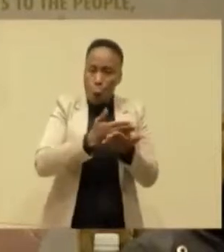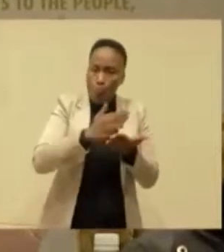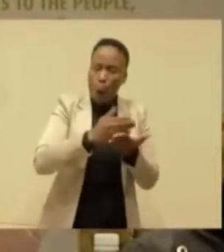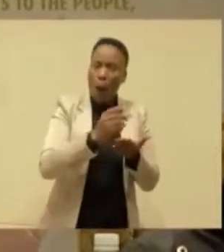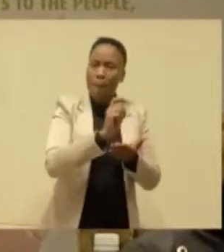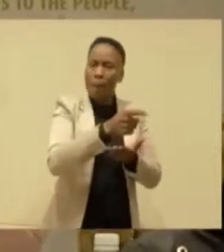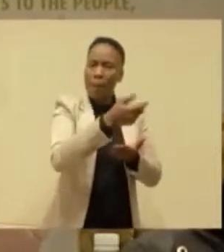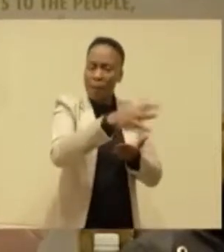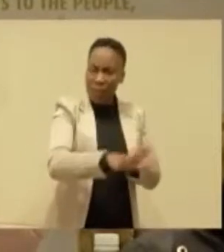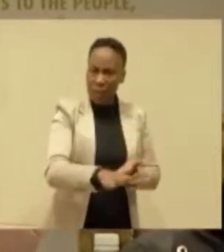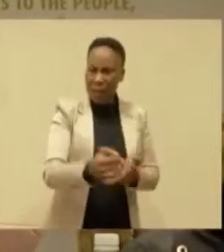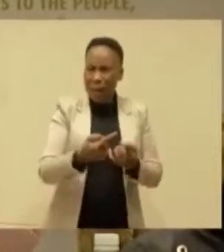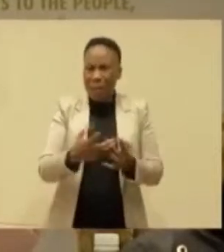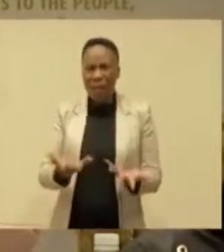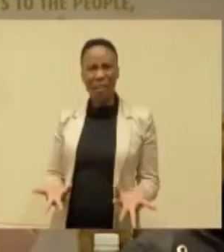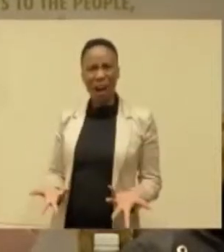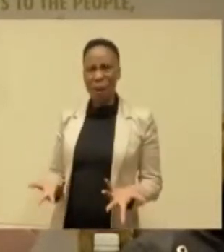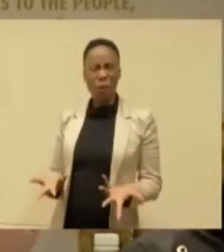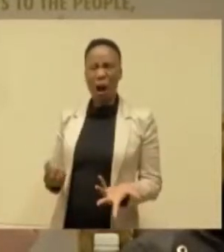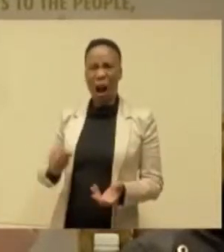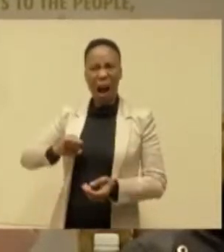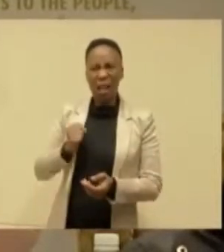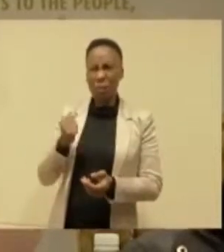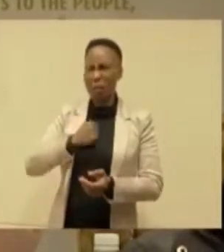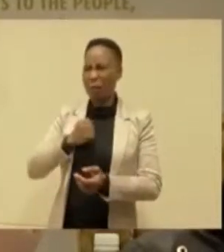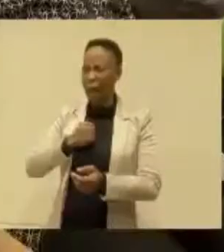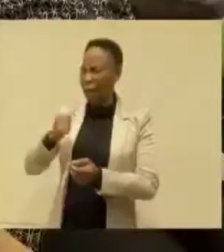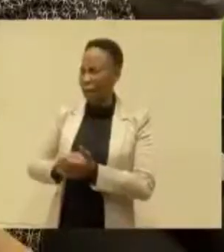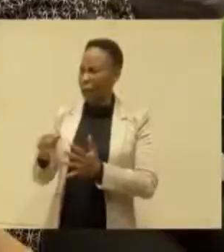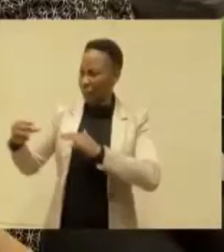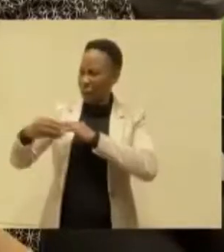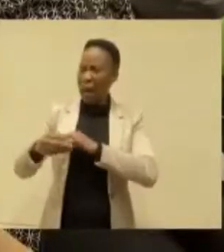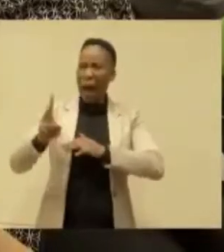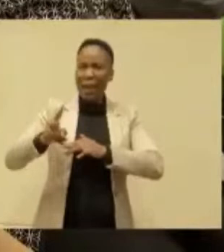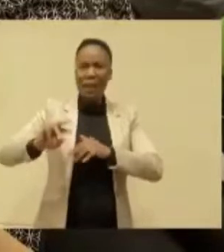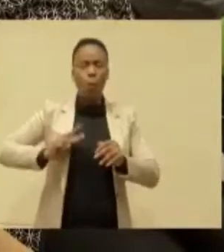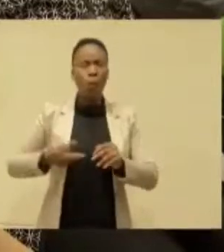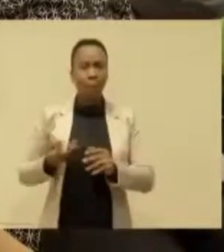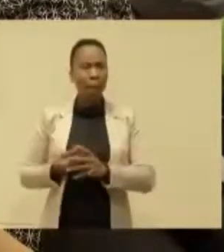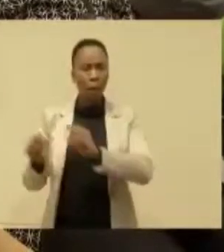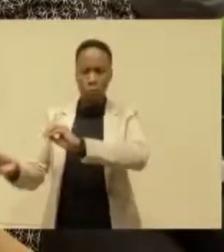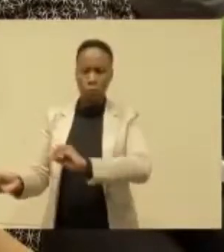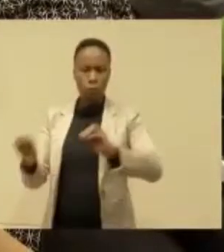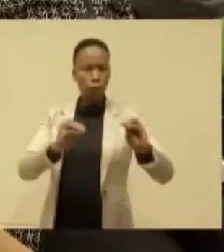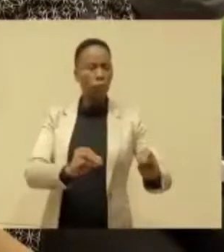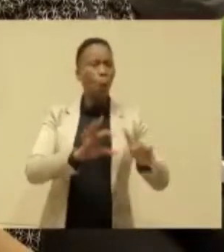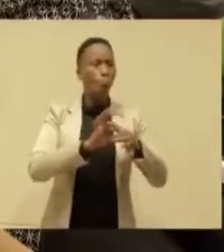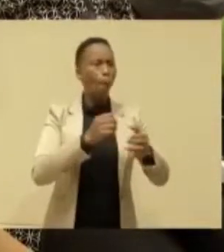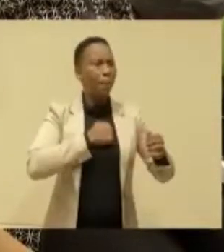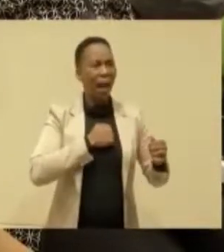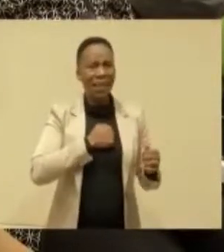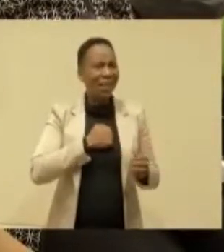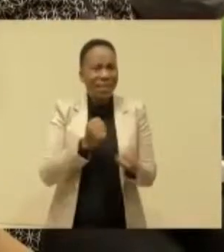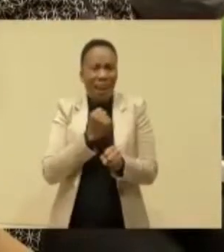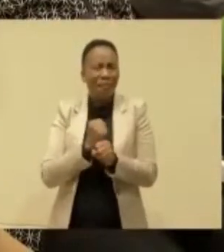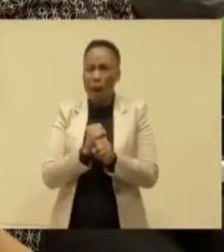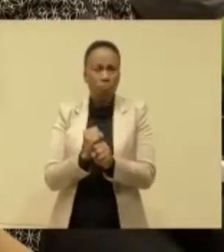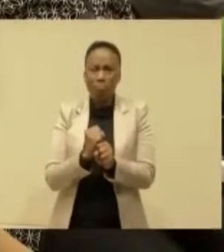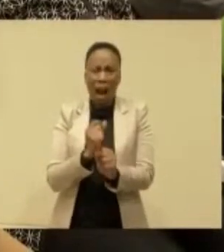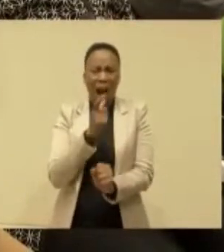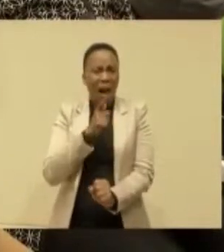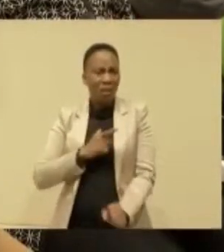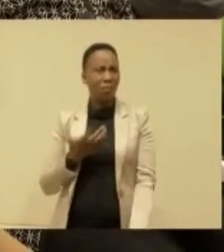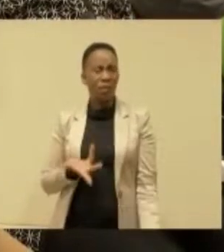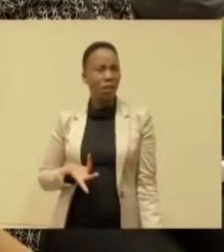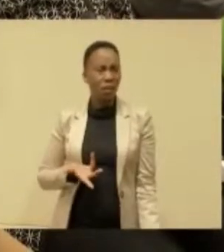husband is taking another woman without consulting me bringing her into my house my husband has left the house i